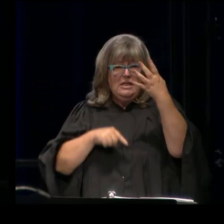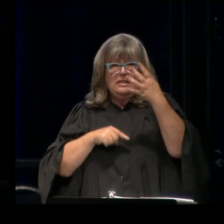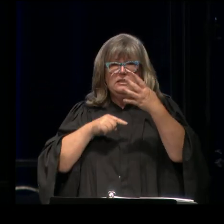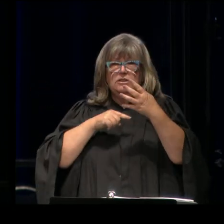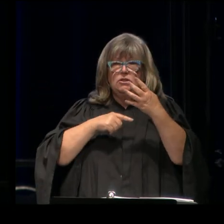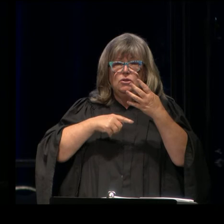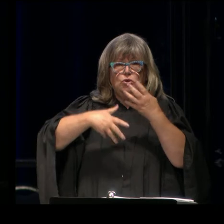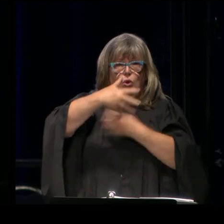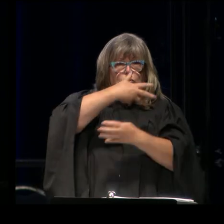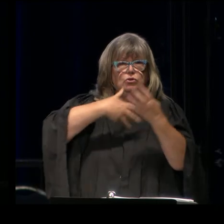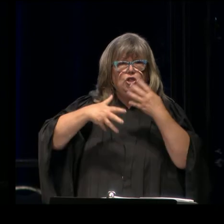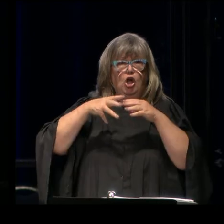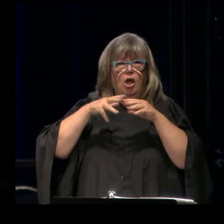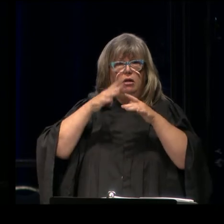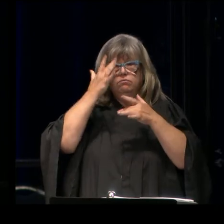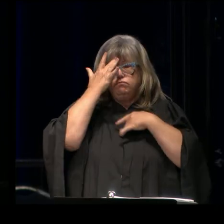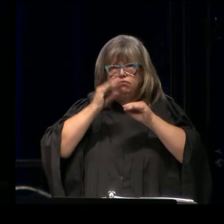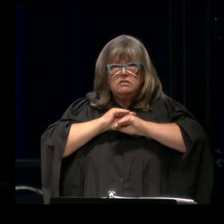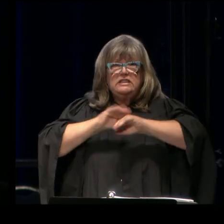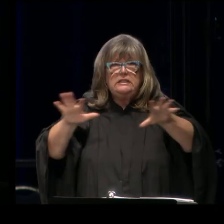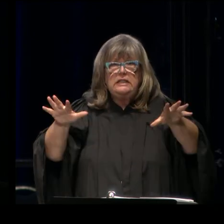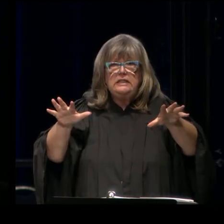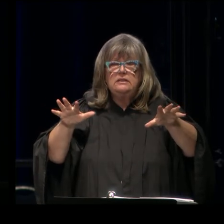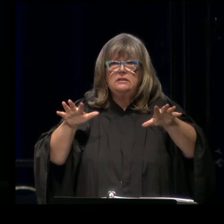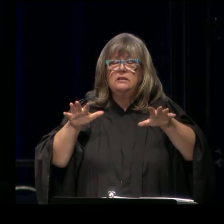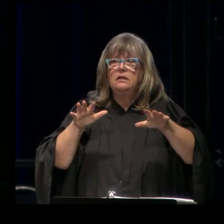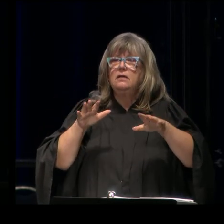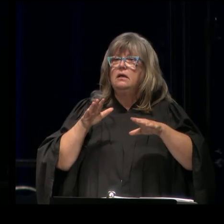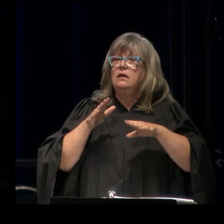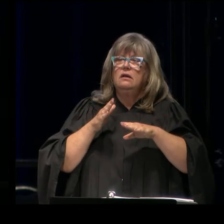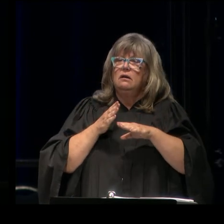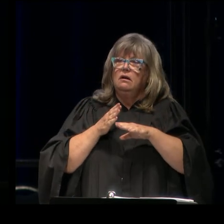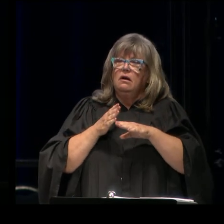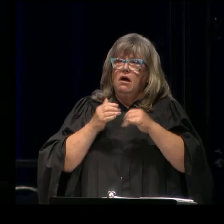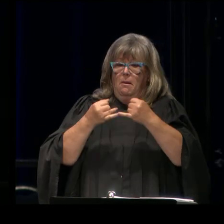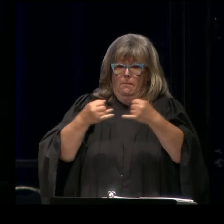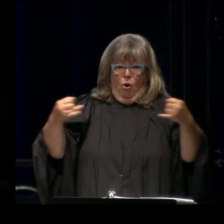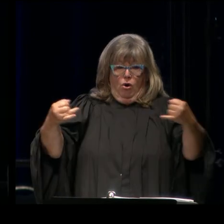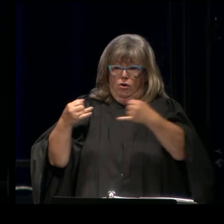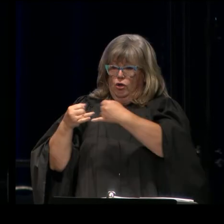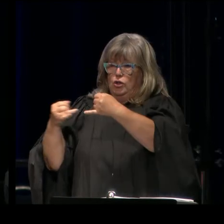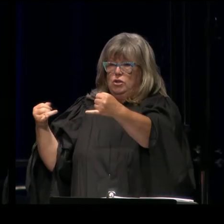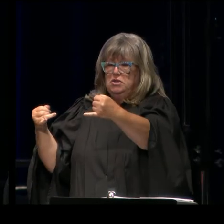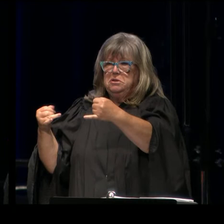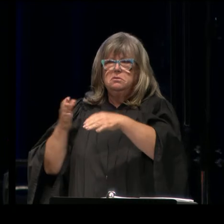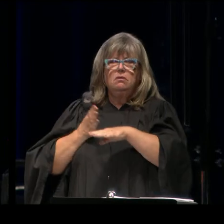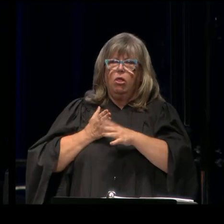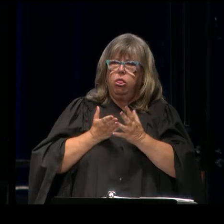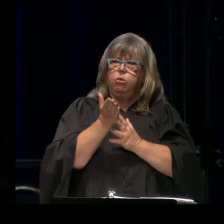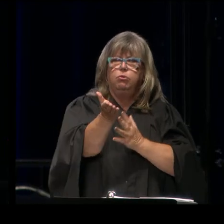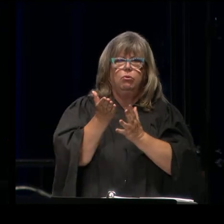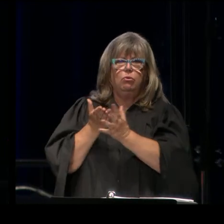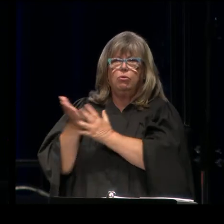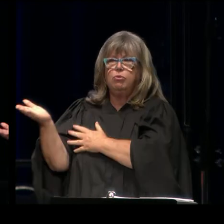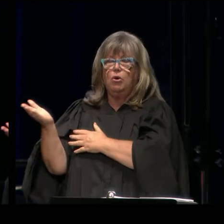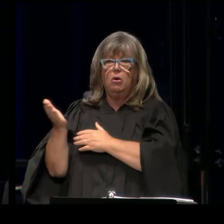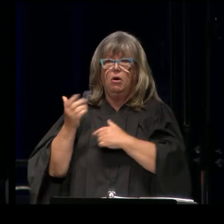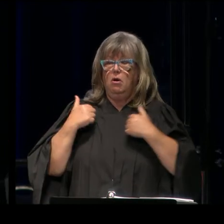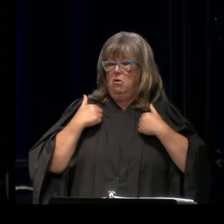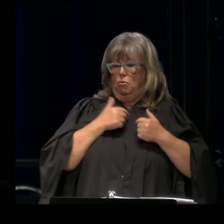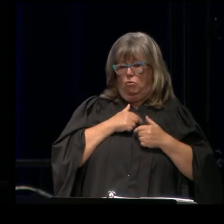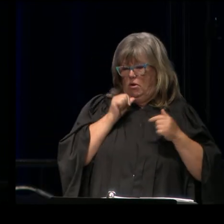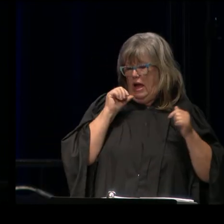cross barriers and borders. No one is far from risk. We all are